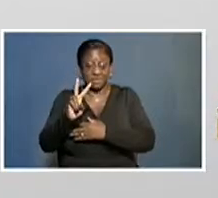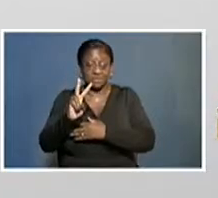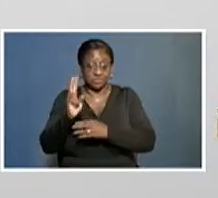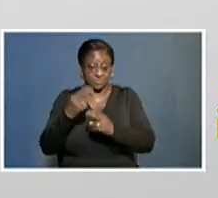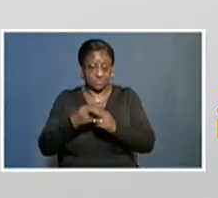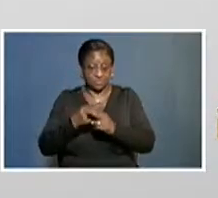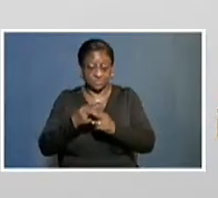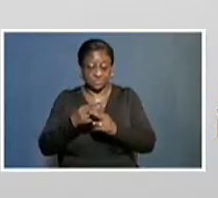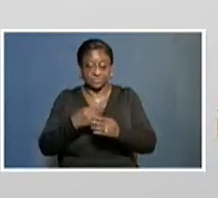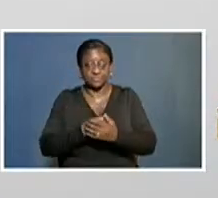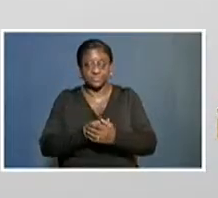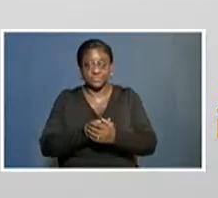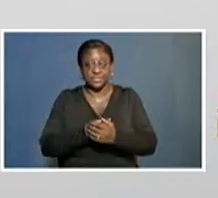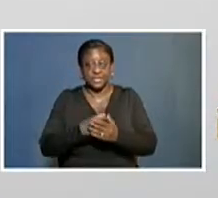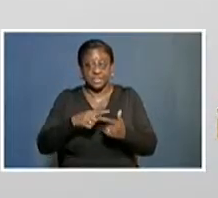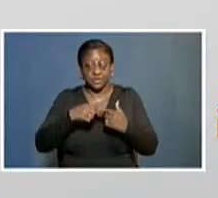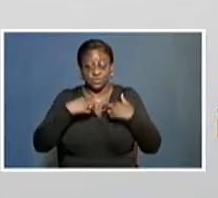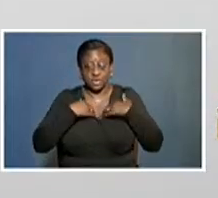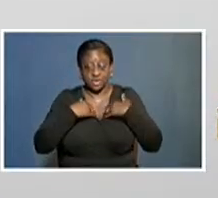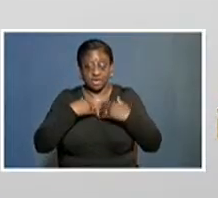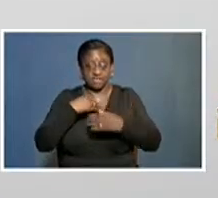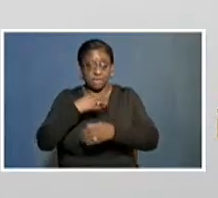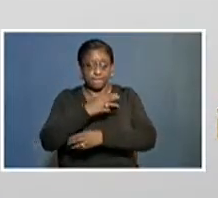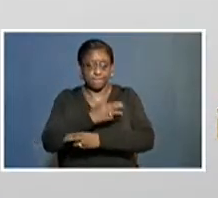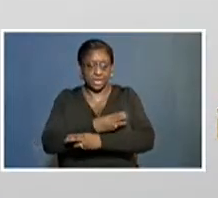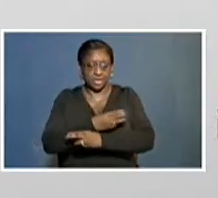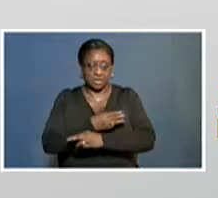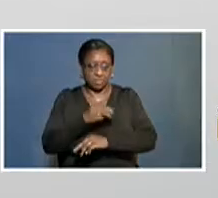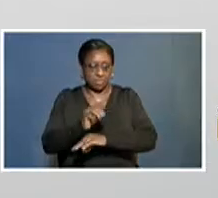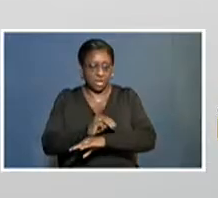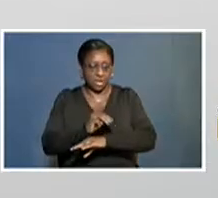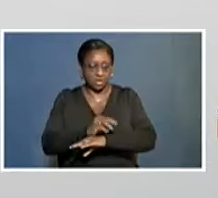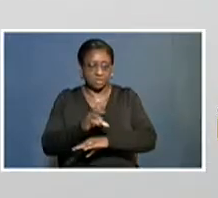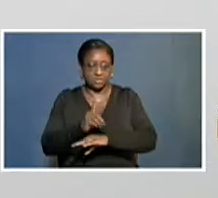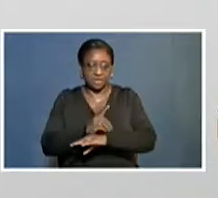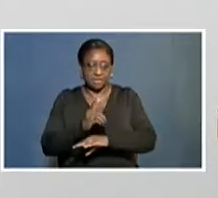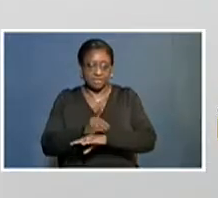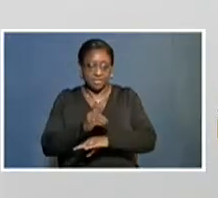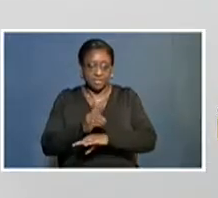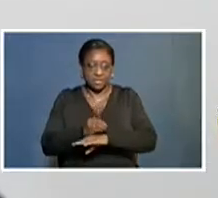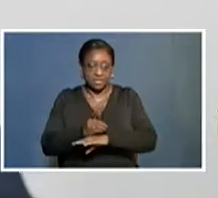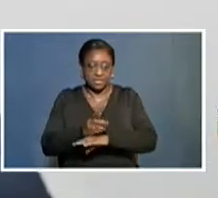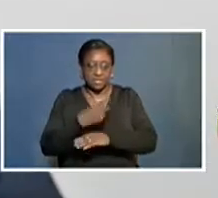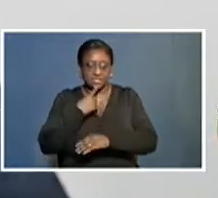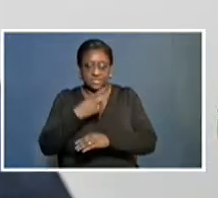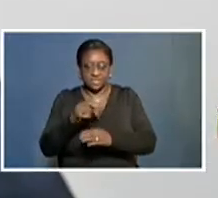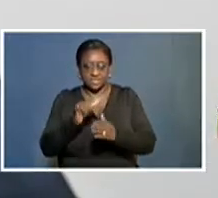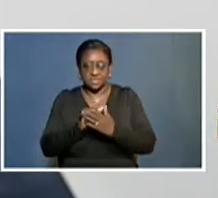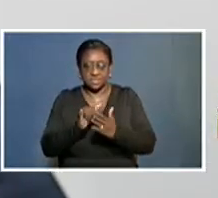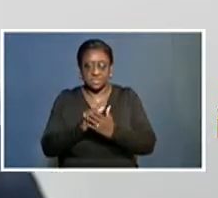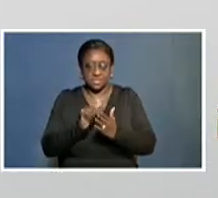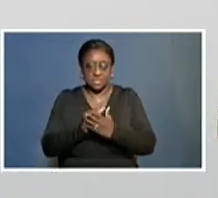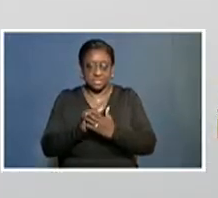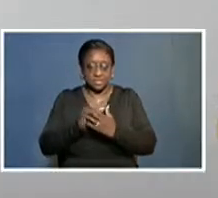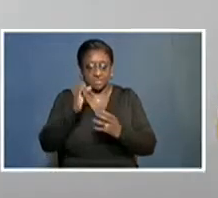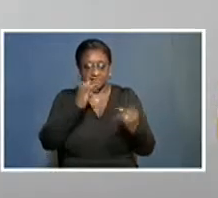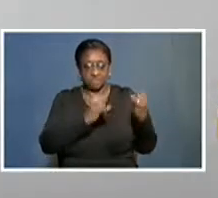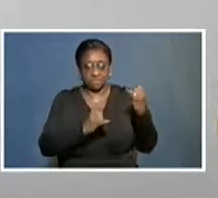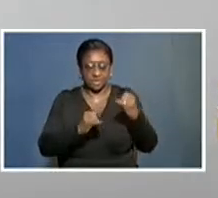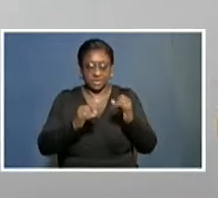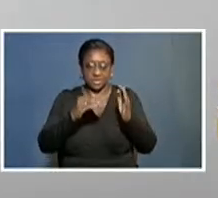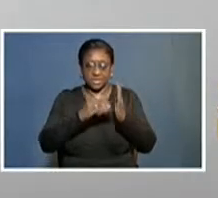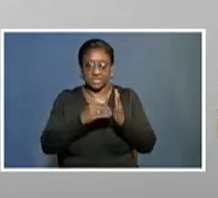An optimistic Health Minister, Dr. Michael Darville, and behind that confidence, the inroads made on the local fight